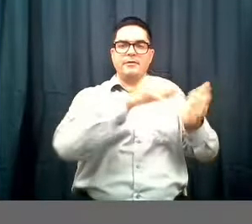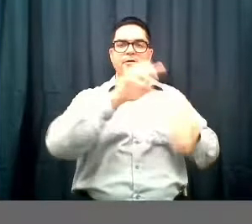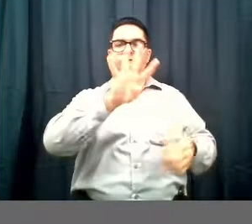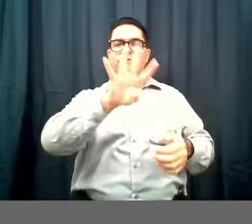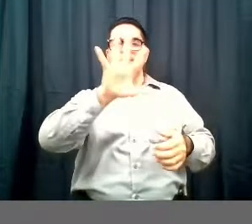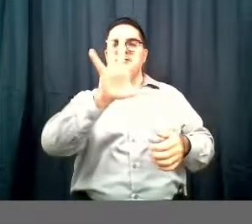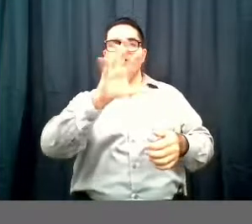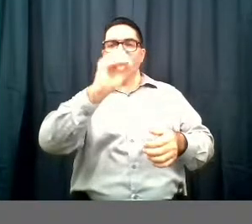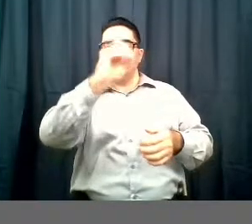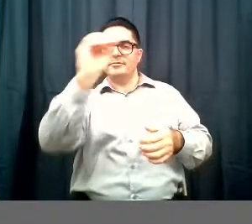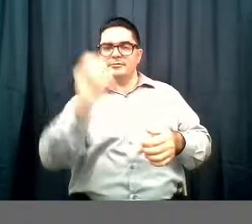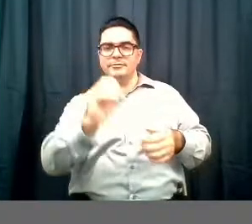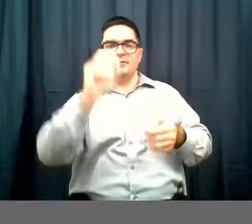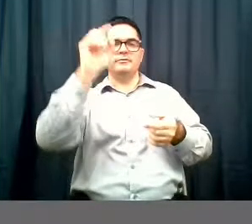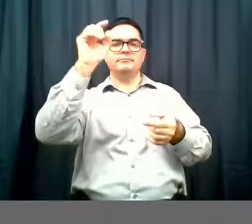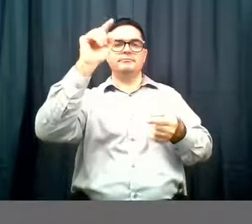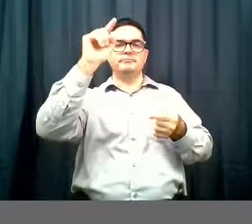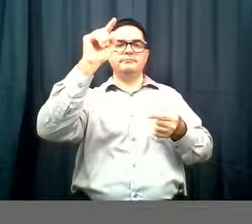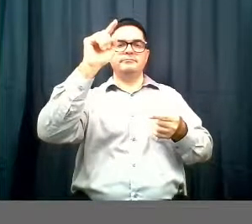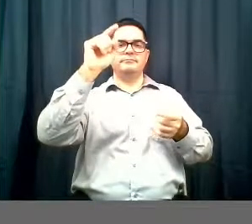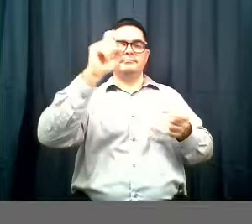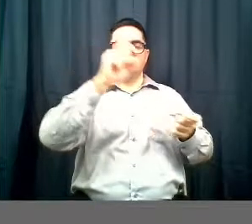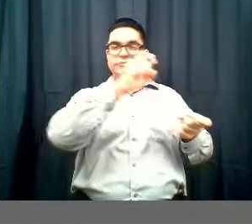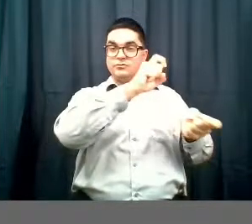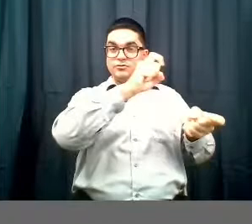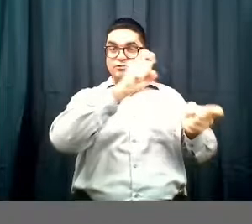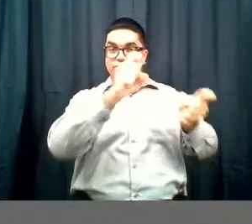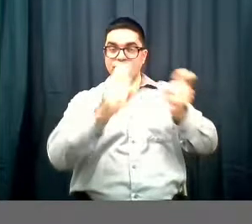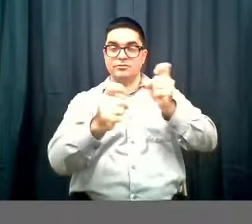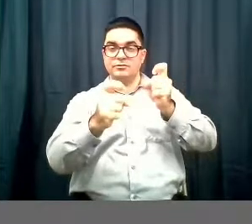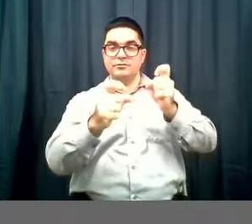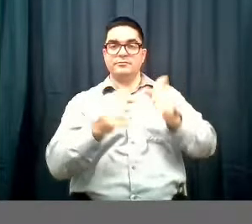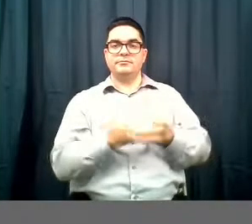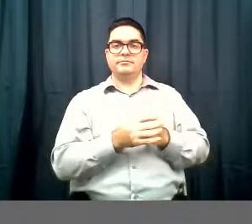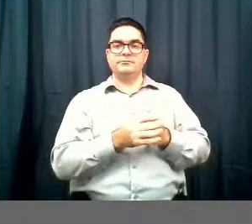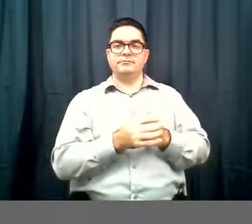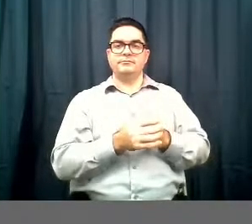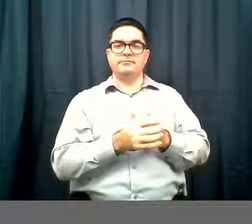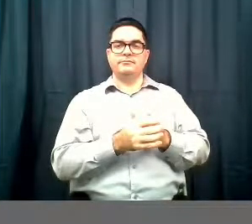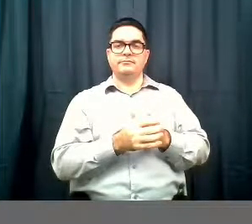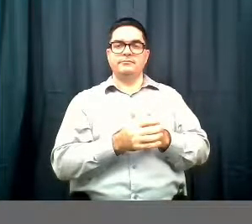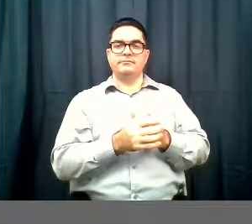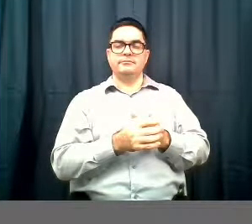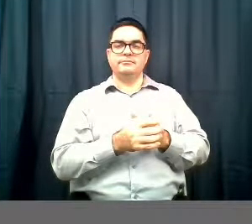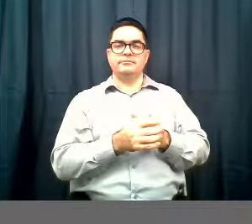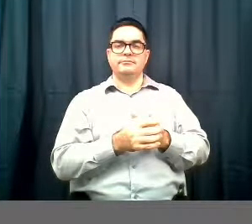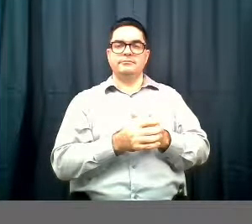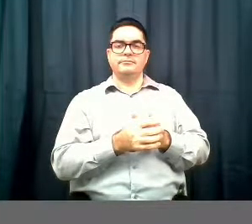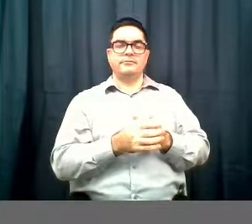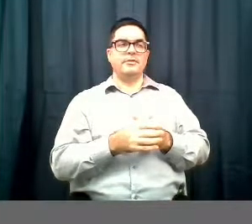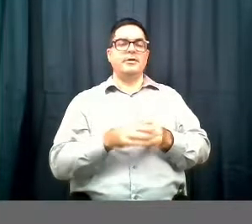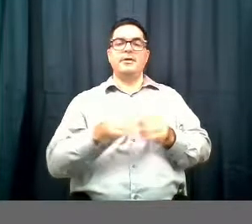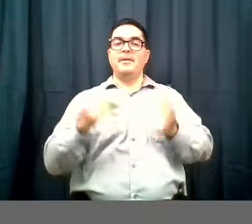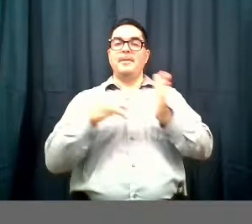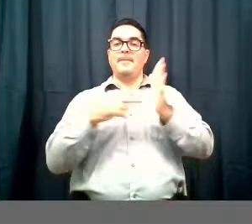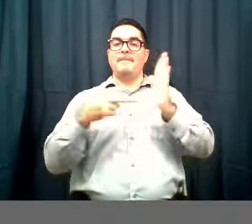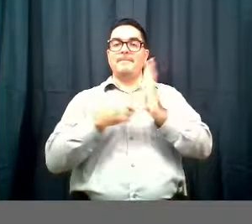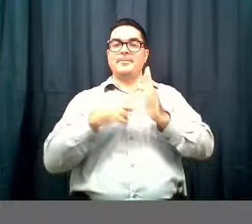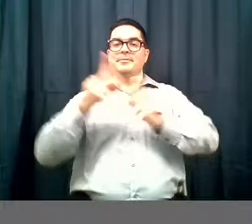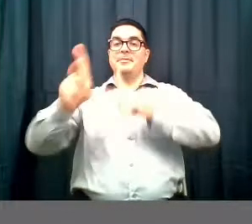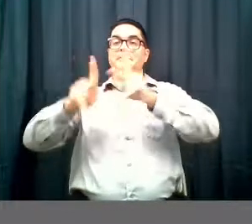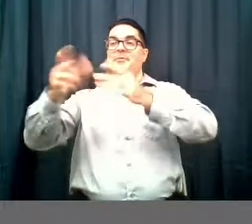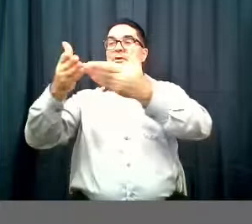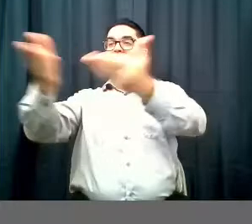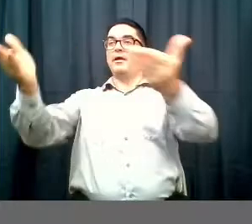as importantly, we structured the new debt such that it is non-recourse to the Commonwealth. Third, we've